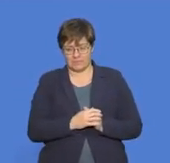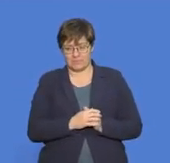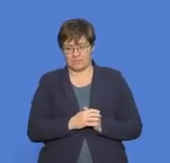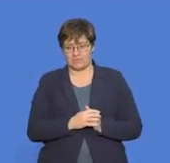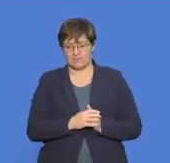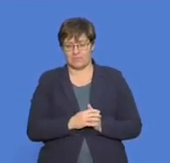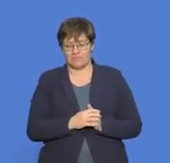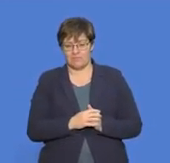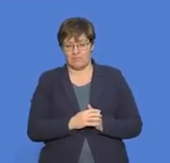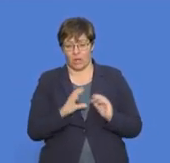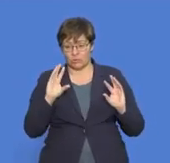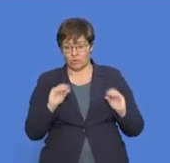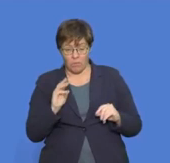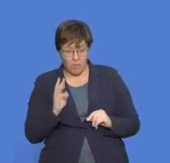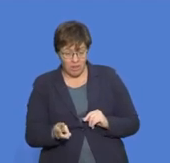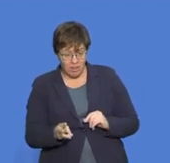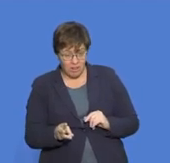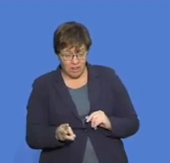And would it ever stop?